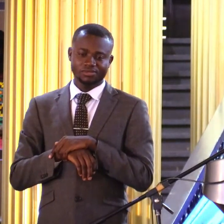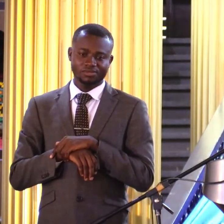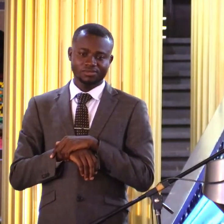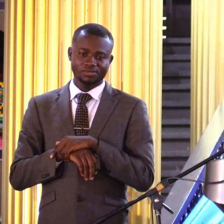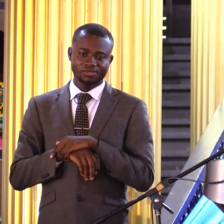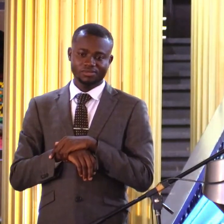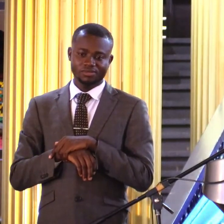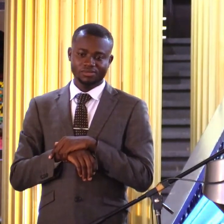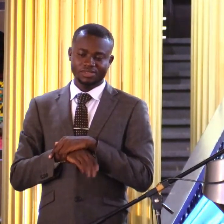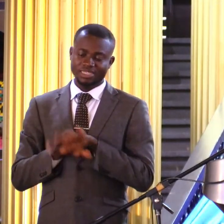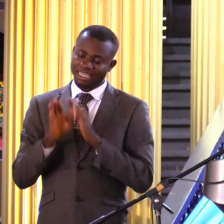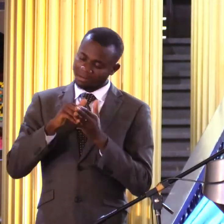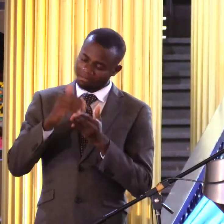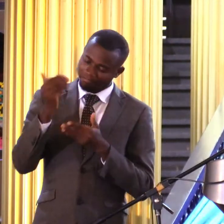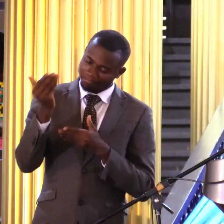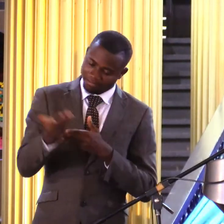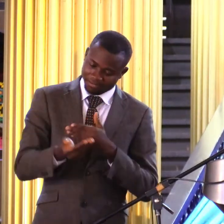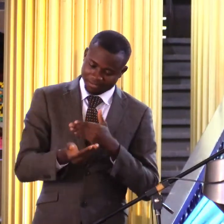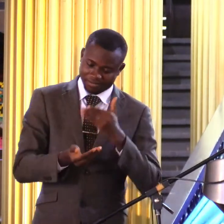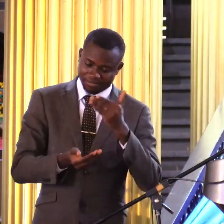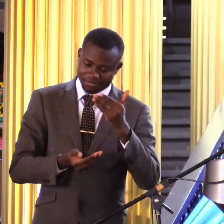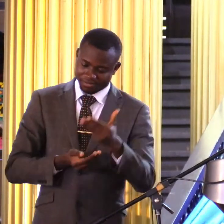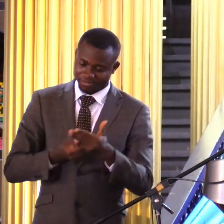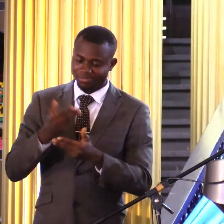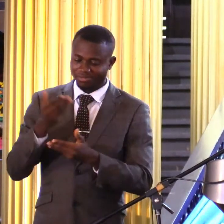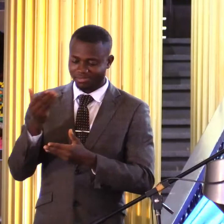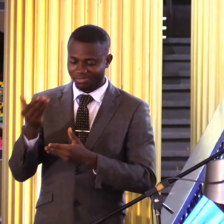Sanso mama wakwaba